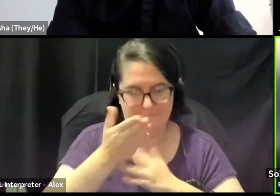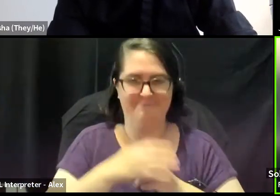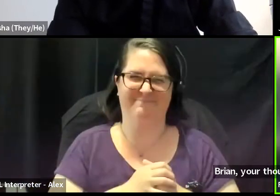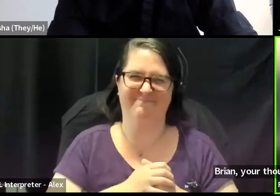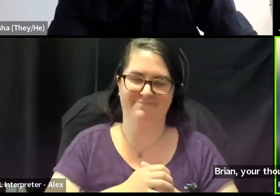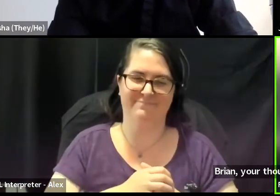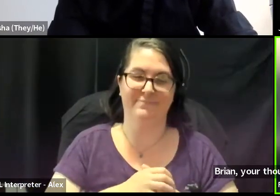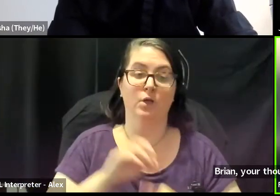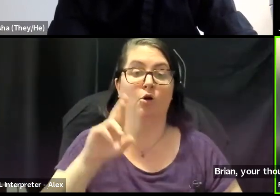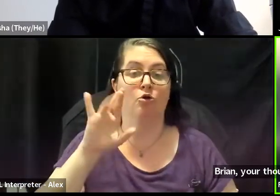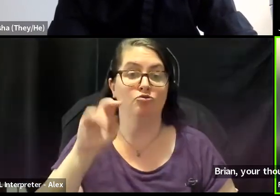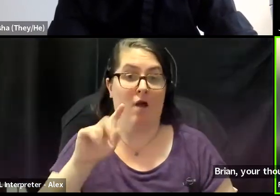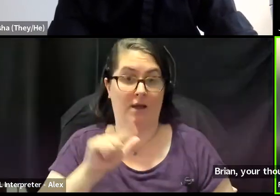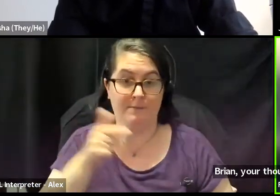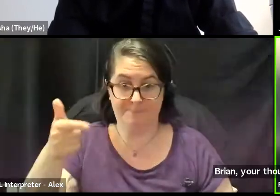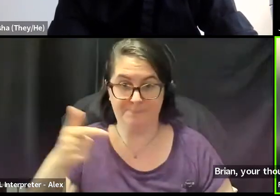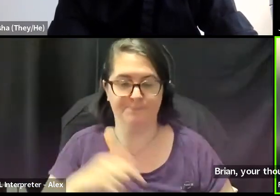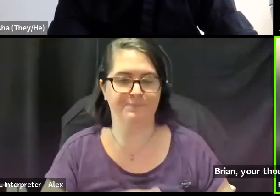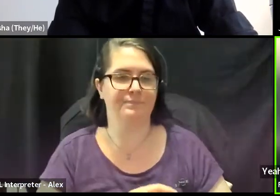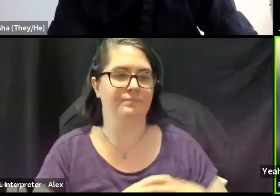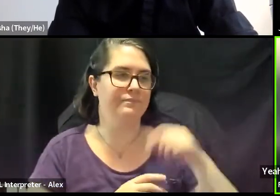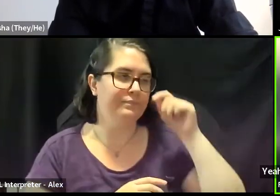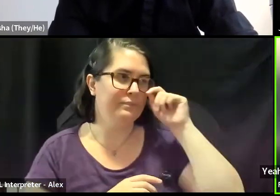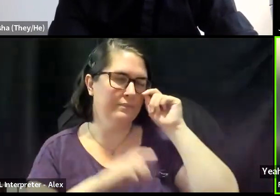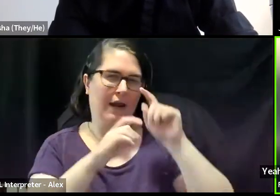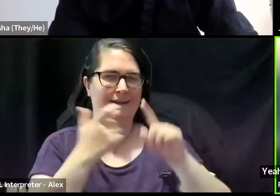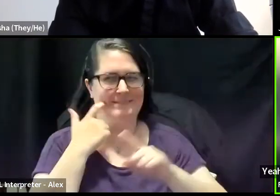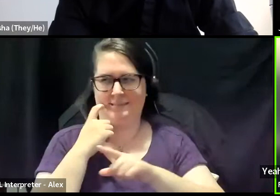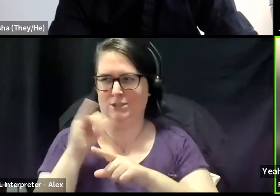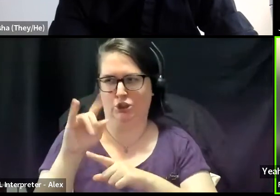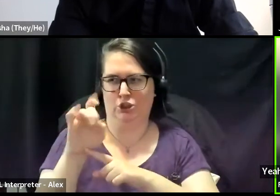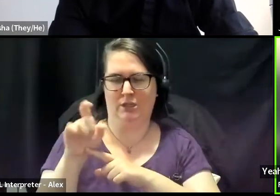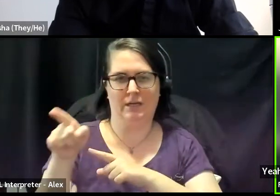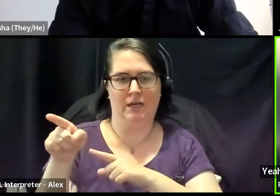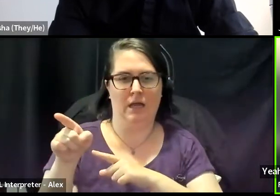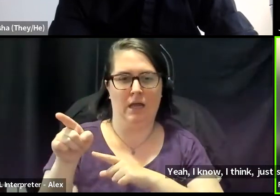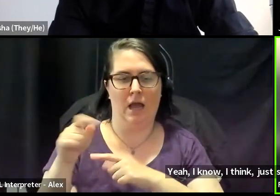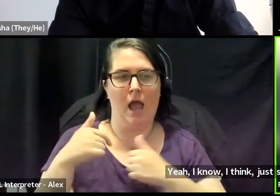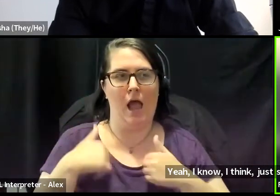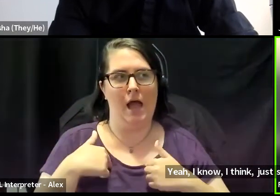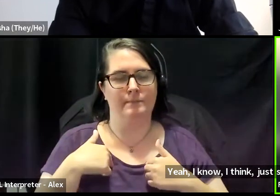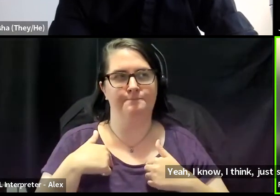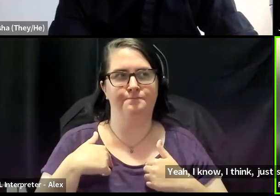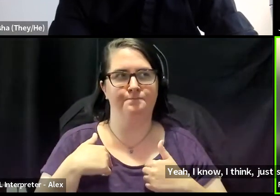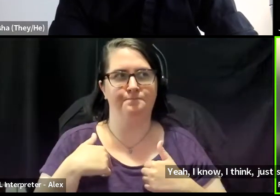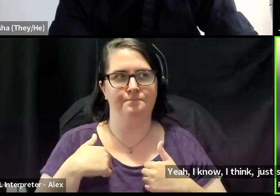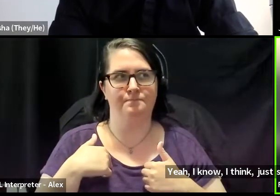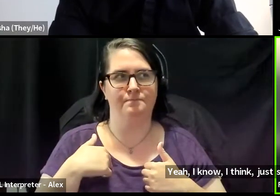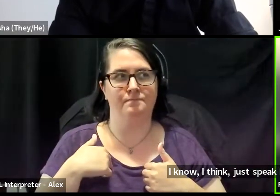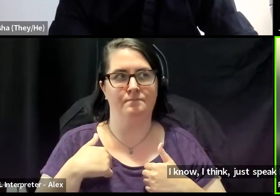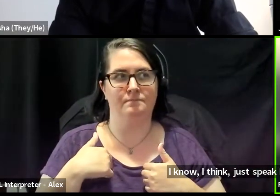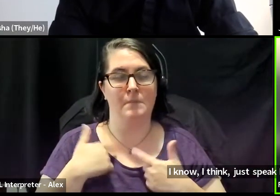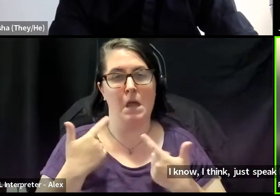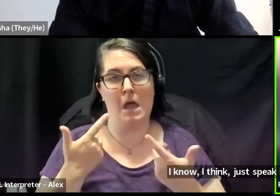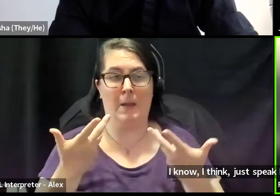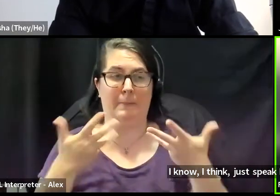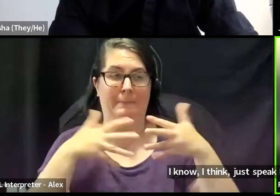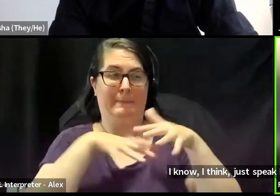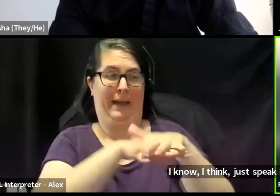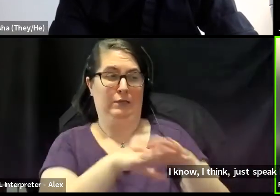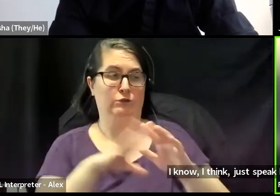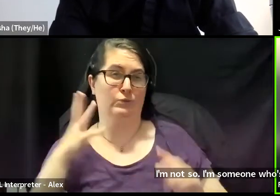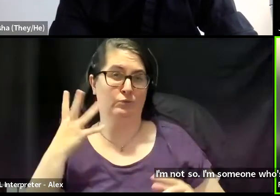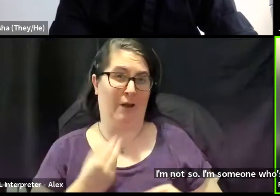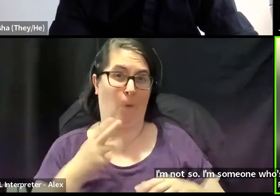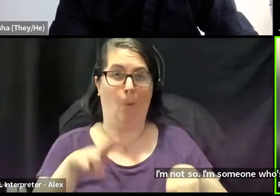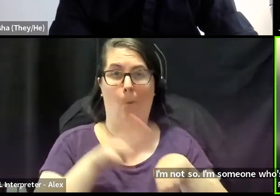Yeah, no, I think to speak back to like what Jade said, I'm someone who's not interested as much as mainstreaming drag or